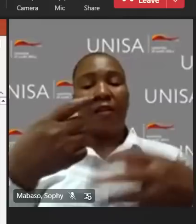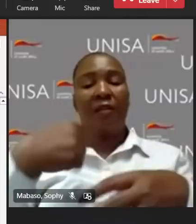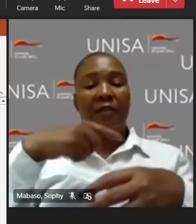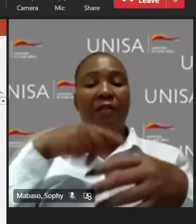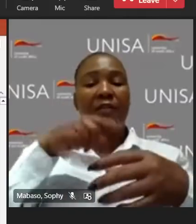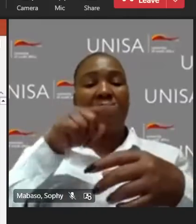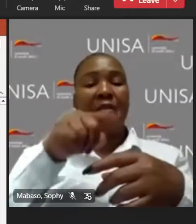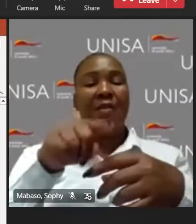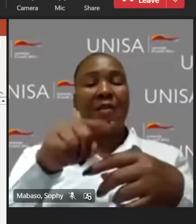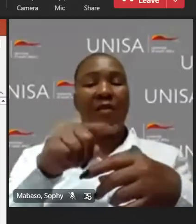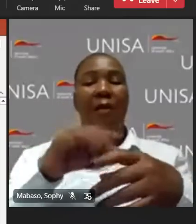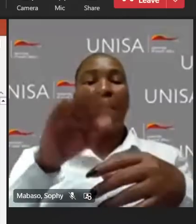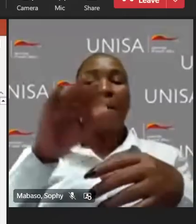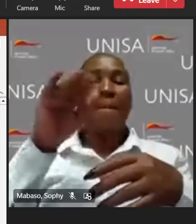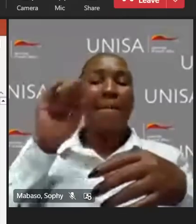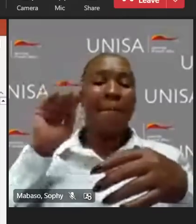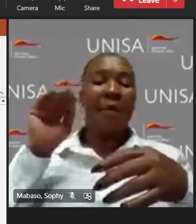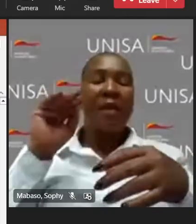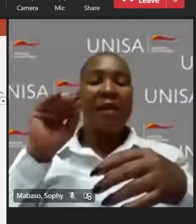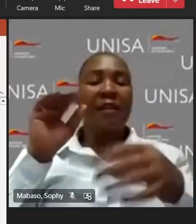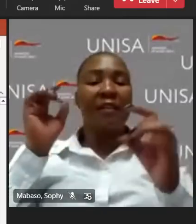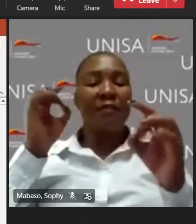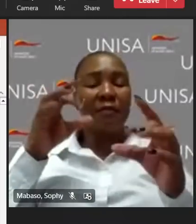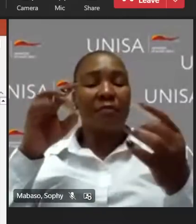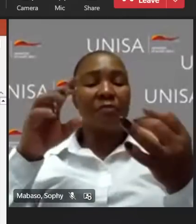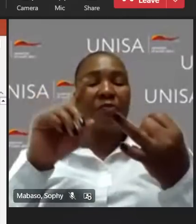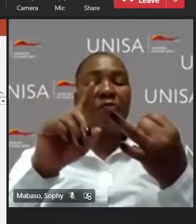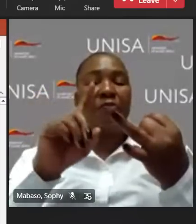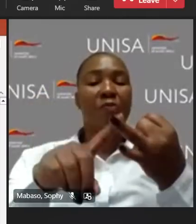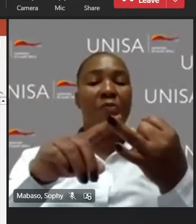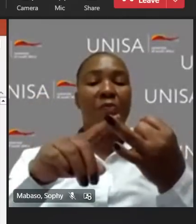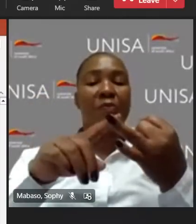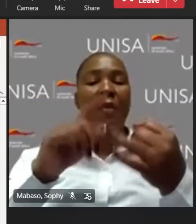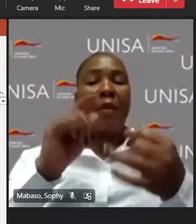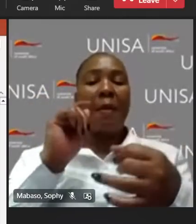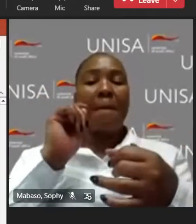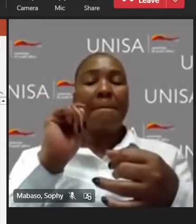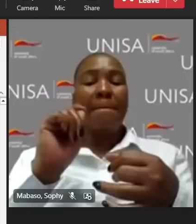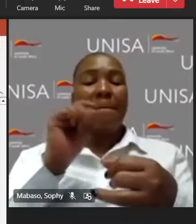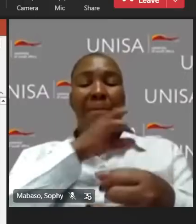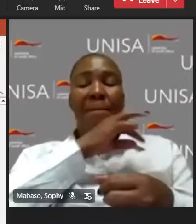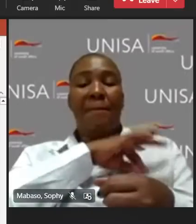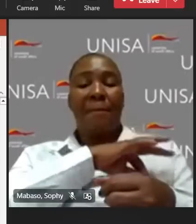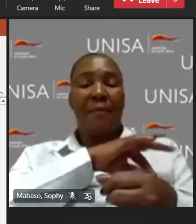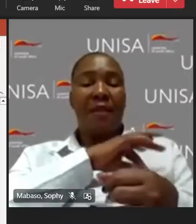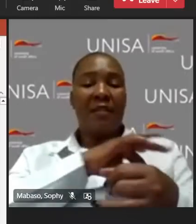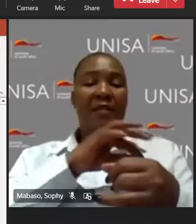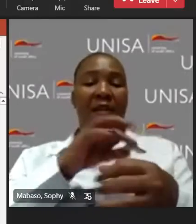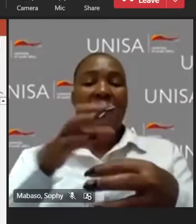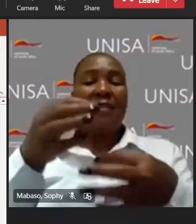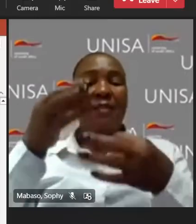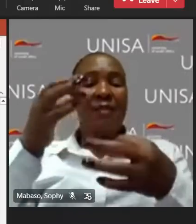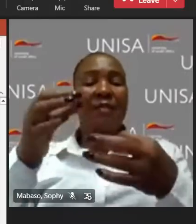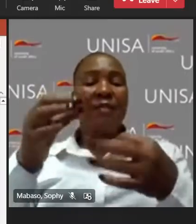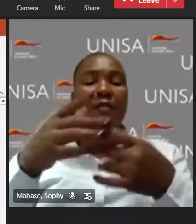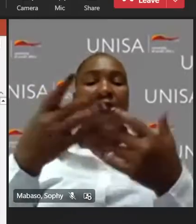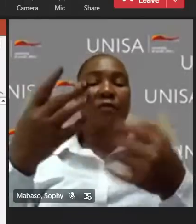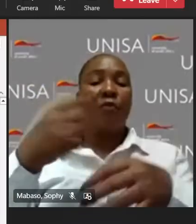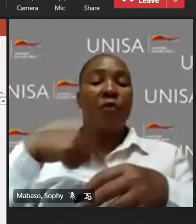payslip, ID copy, a consent letter. But as